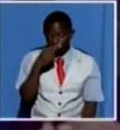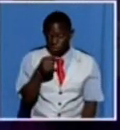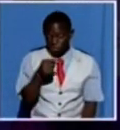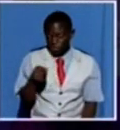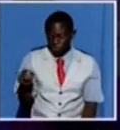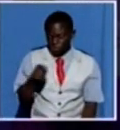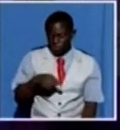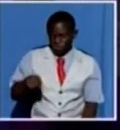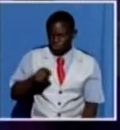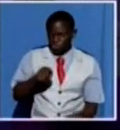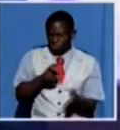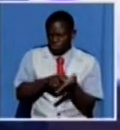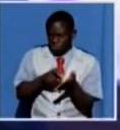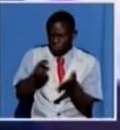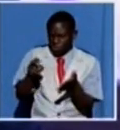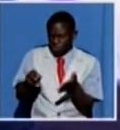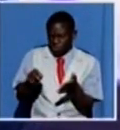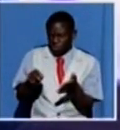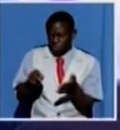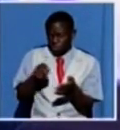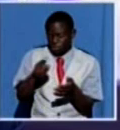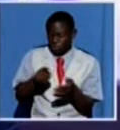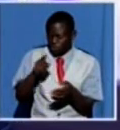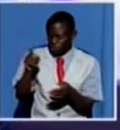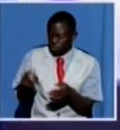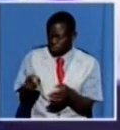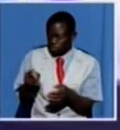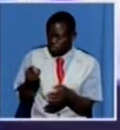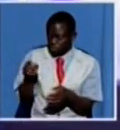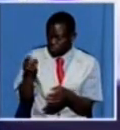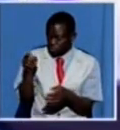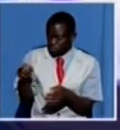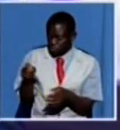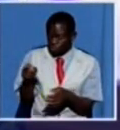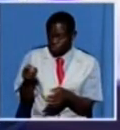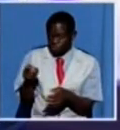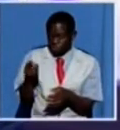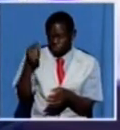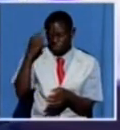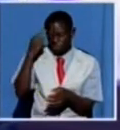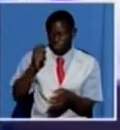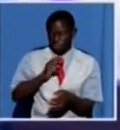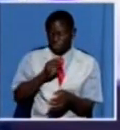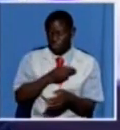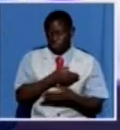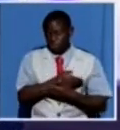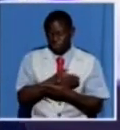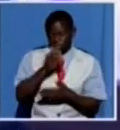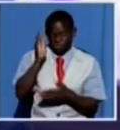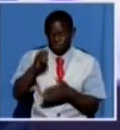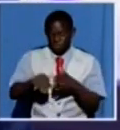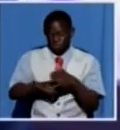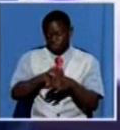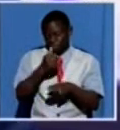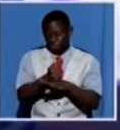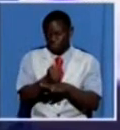who are Zambians, when are we the beginners, are going to establish ourselves? So we have two schools of thought. Those that are